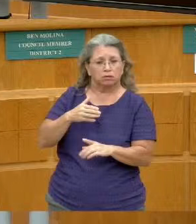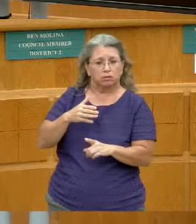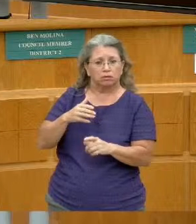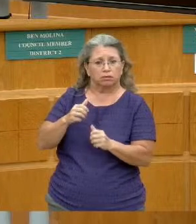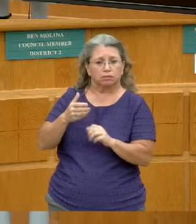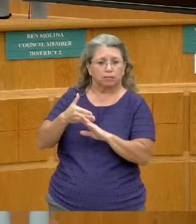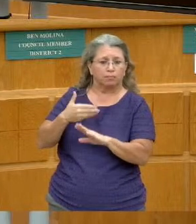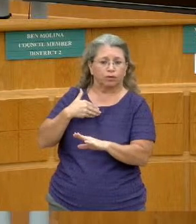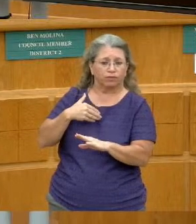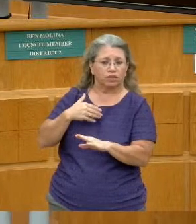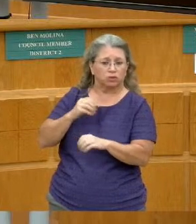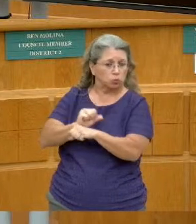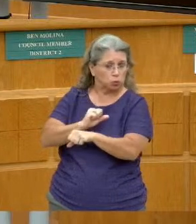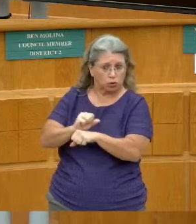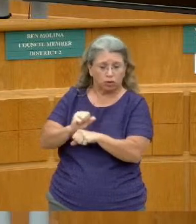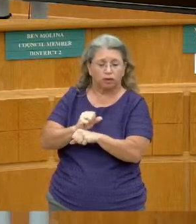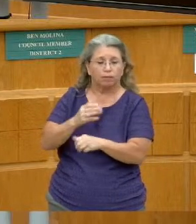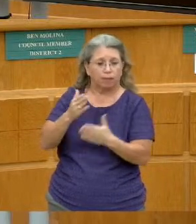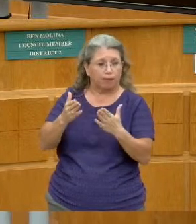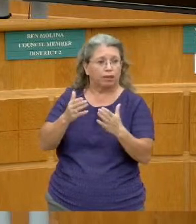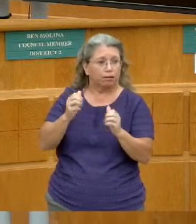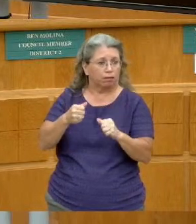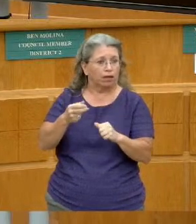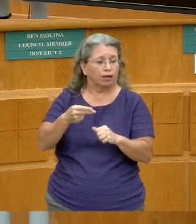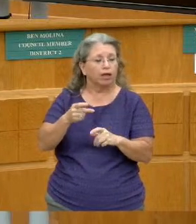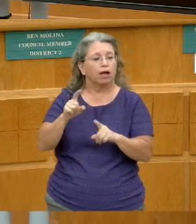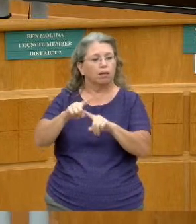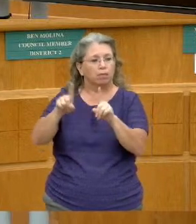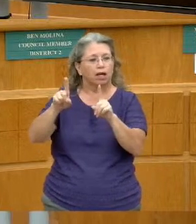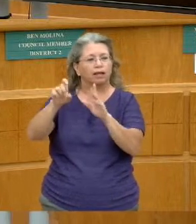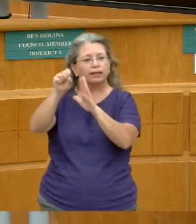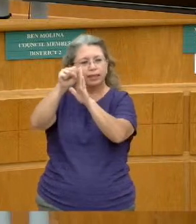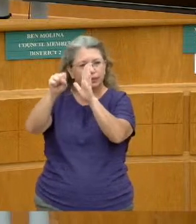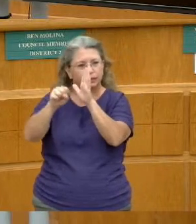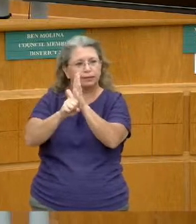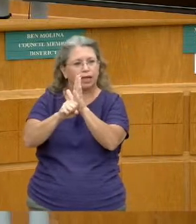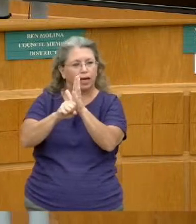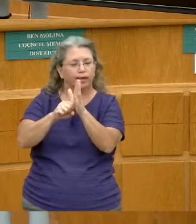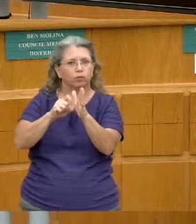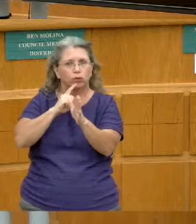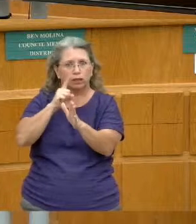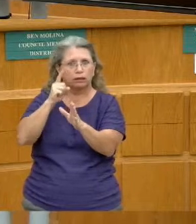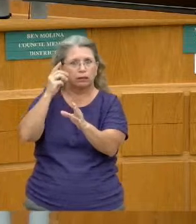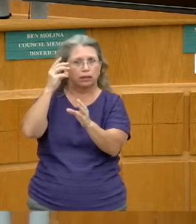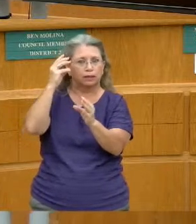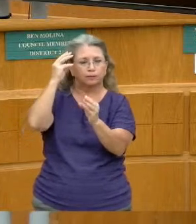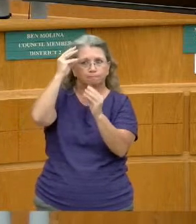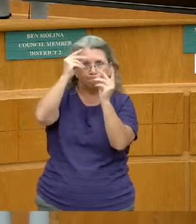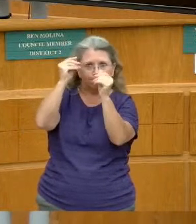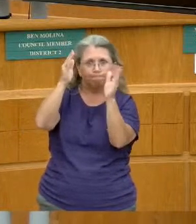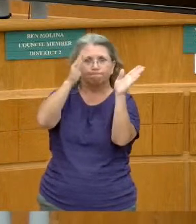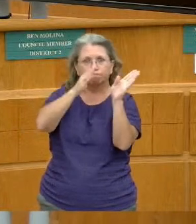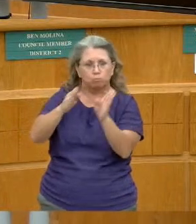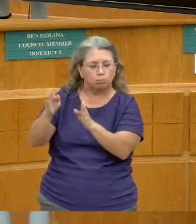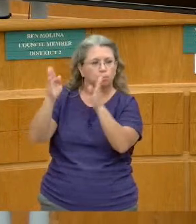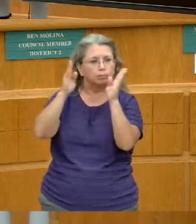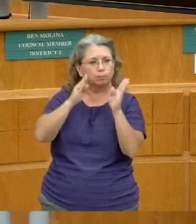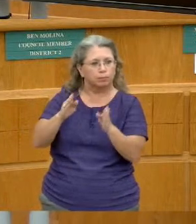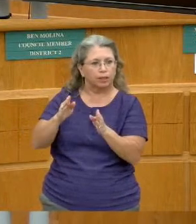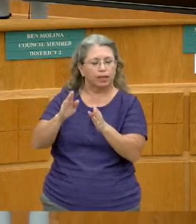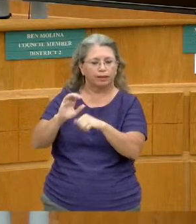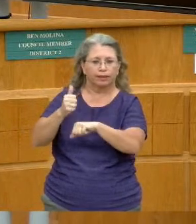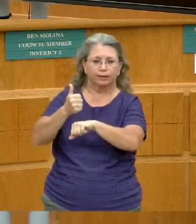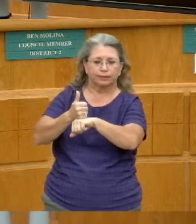a place for you. But I want you to know the state was very thoughtful about this, and they were really they created this system